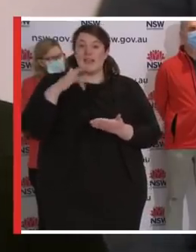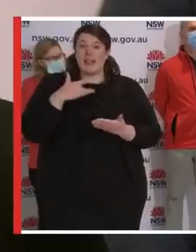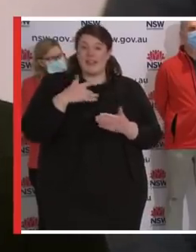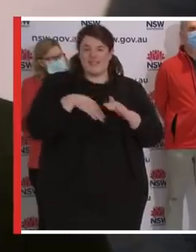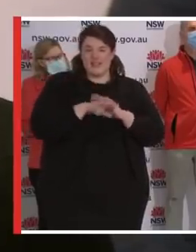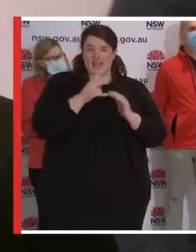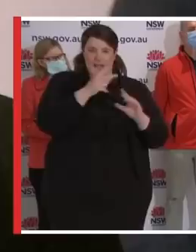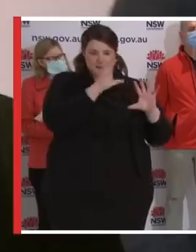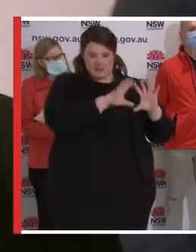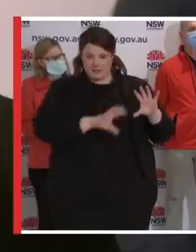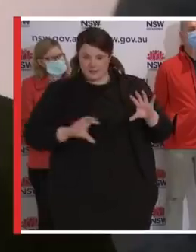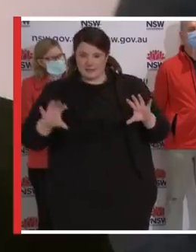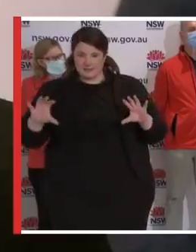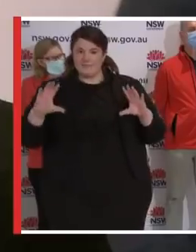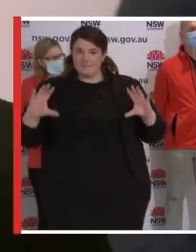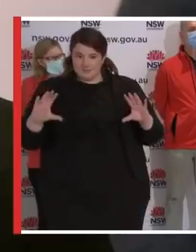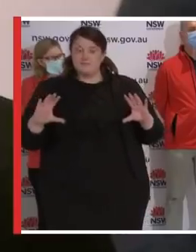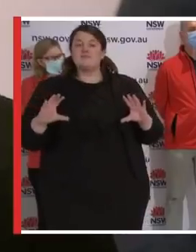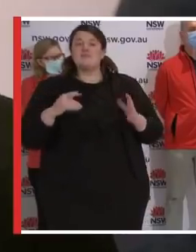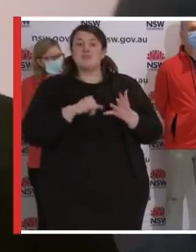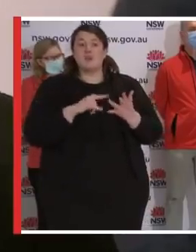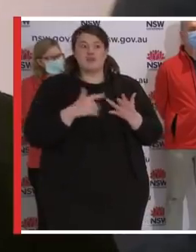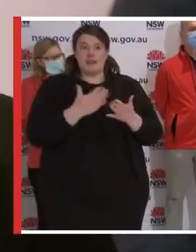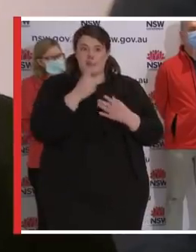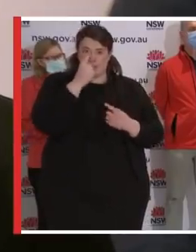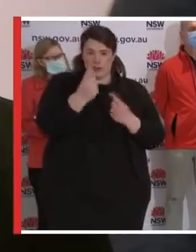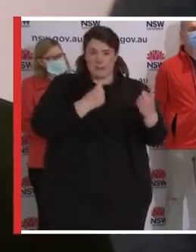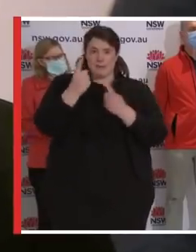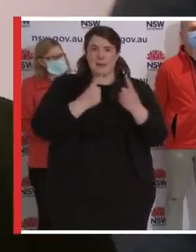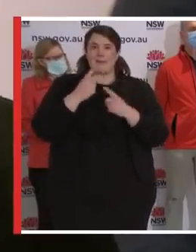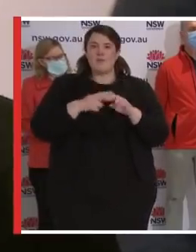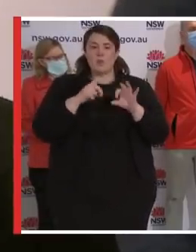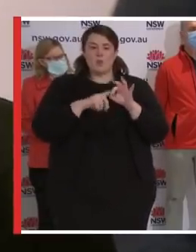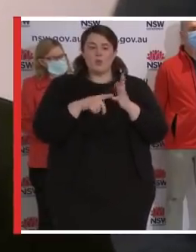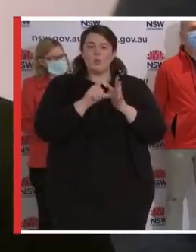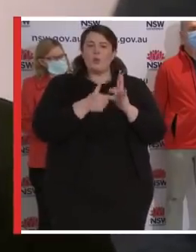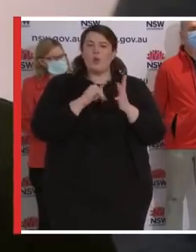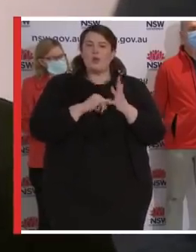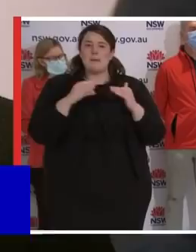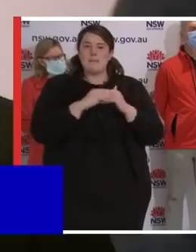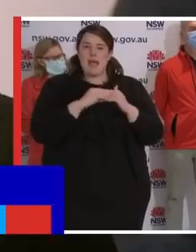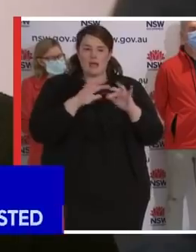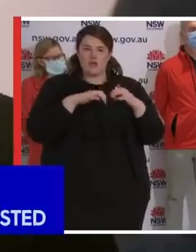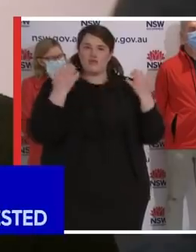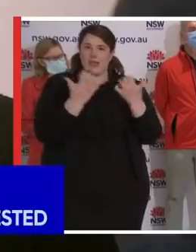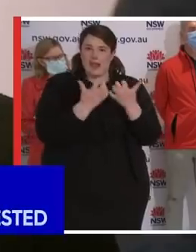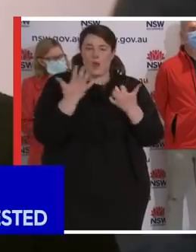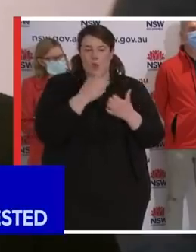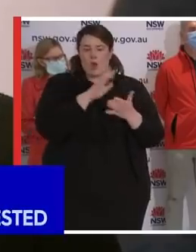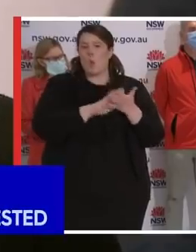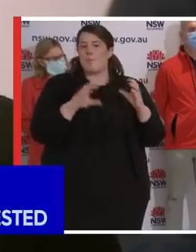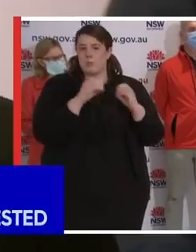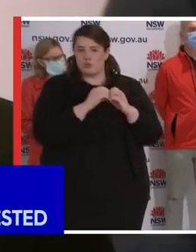to welcoming them all to Qdos Bank Arena today and having them vaccinated. We know how key the vaccination is, not just to